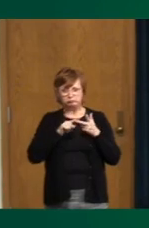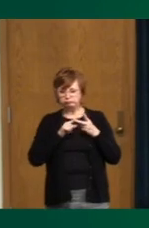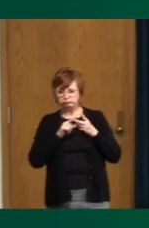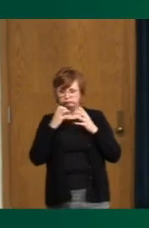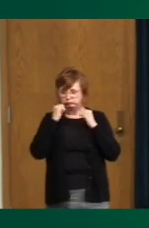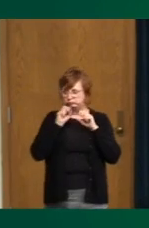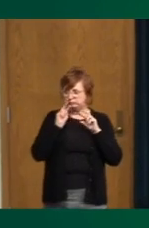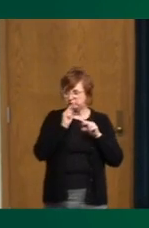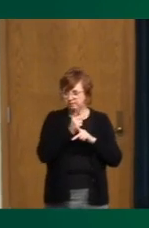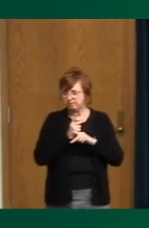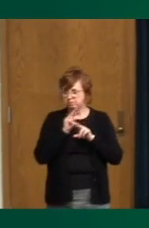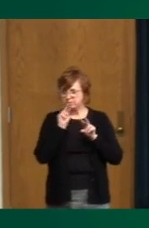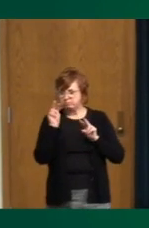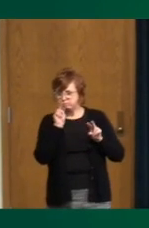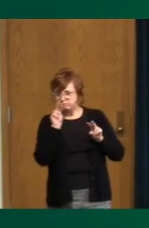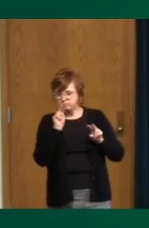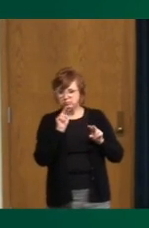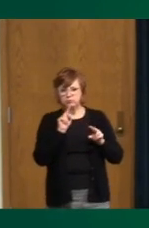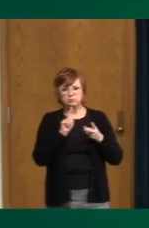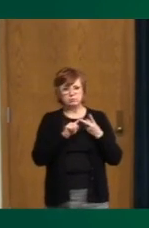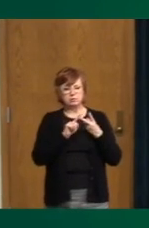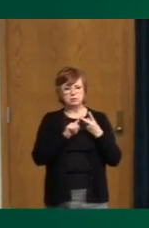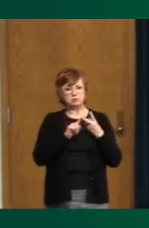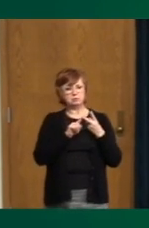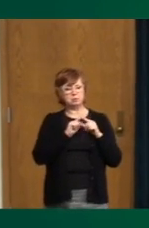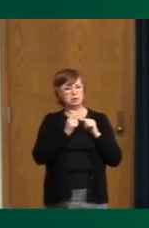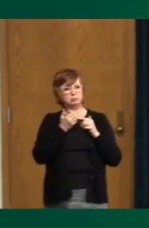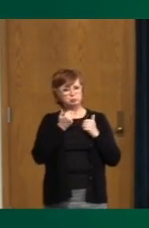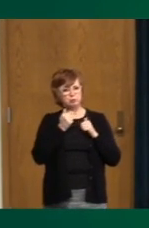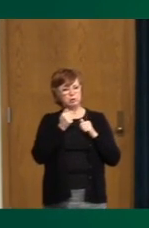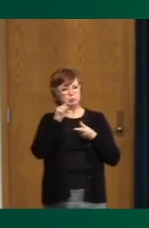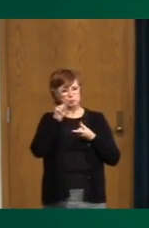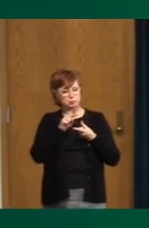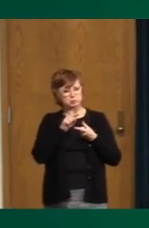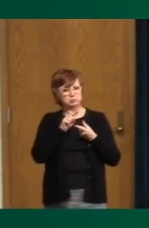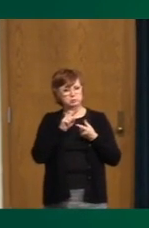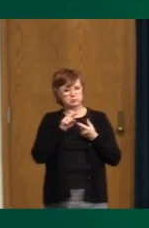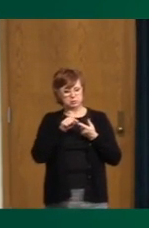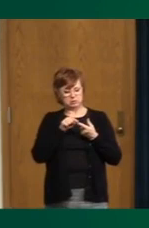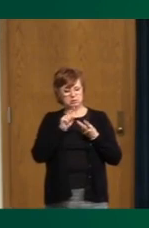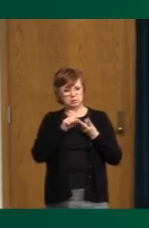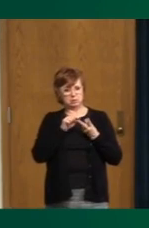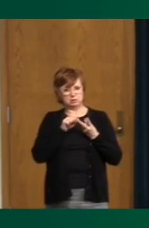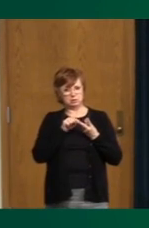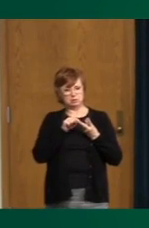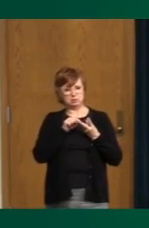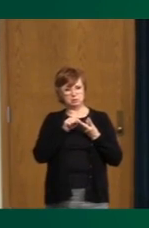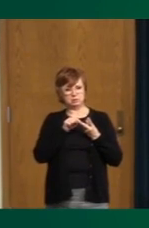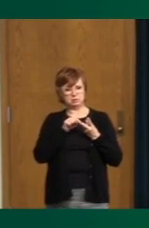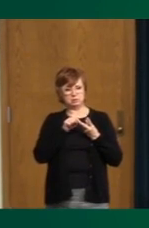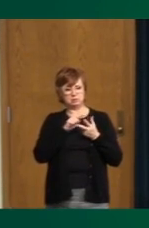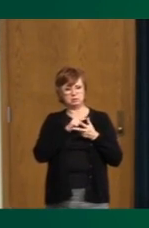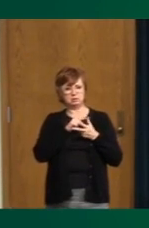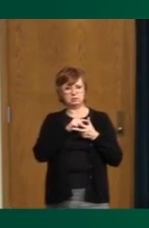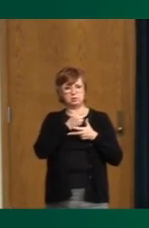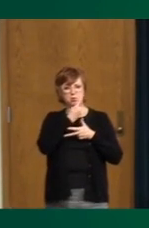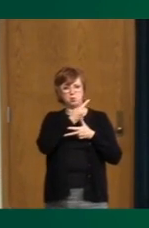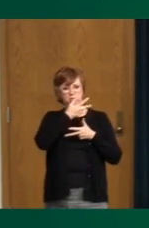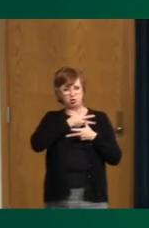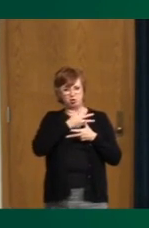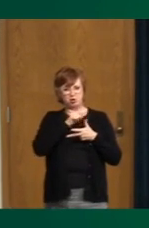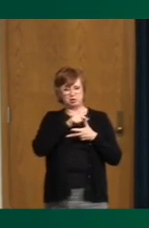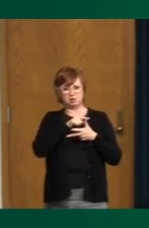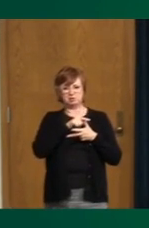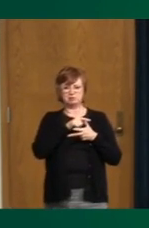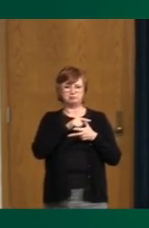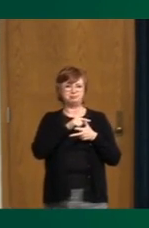that's a good thing to maintain. But even there, you're not doing much, but even slow that down further. But there's maybe a third of the population that's